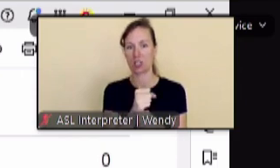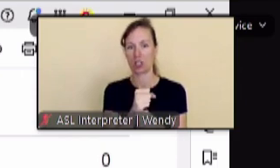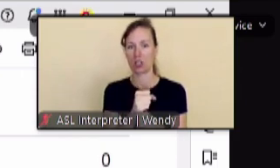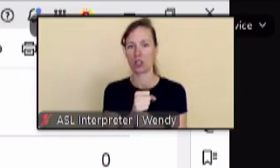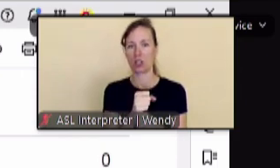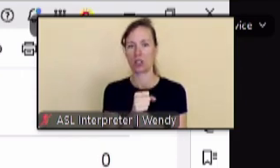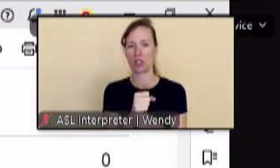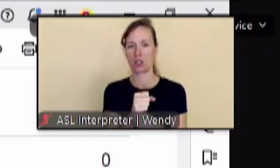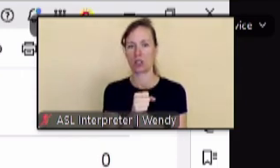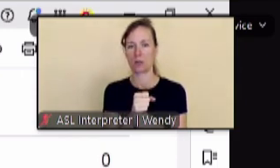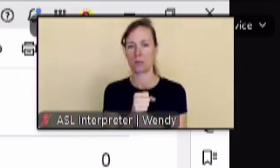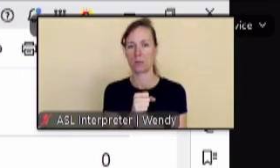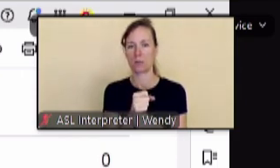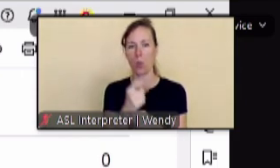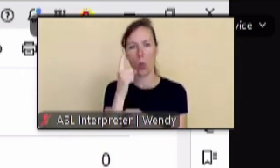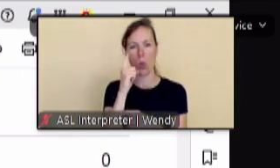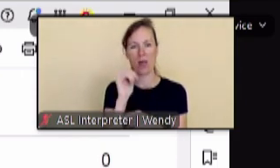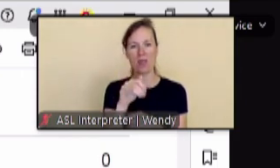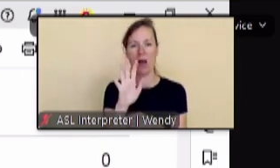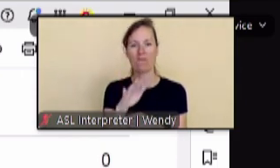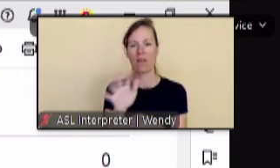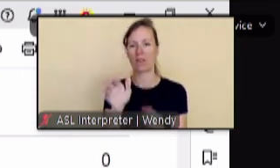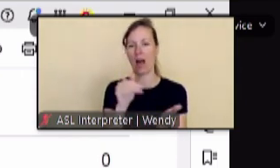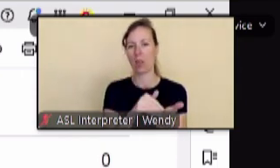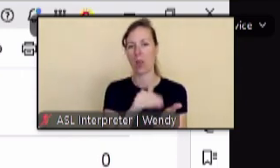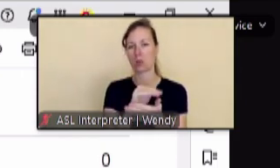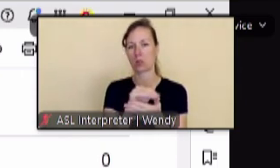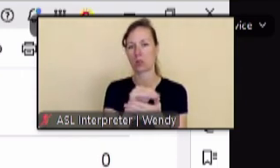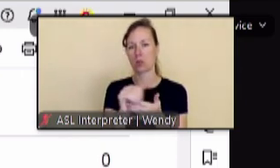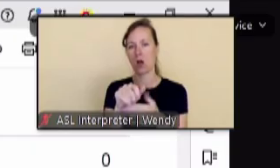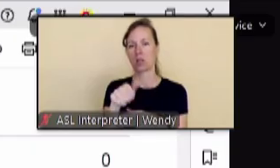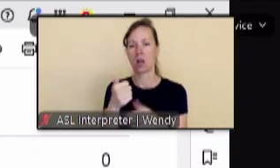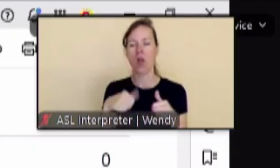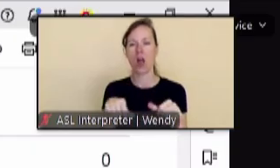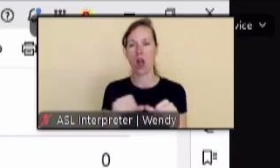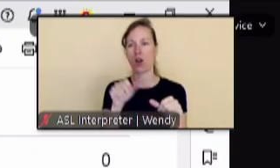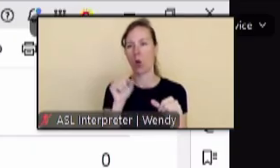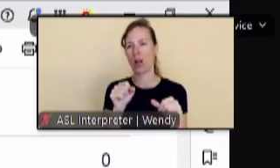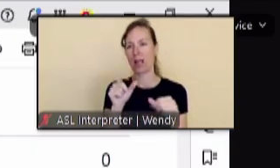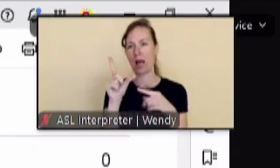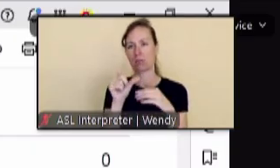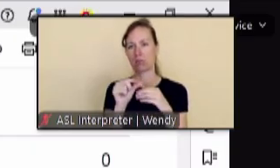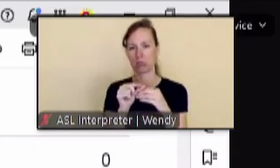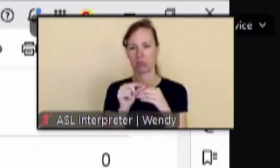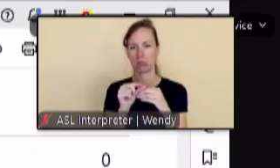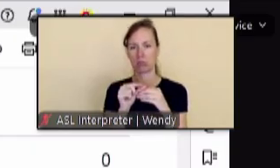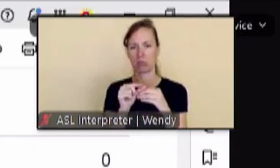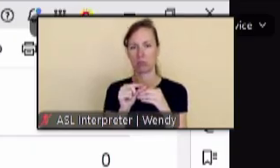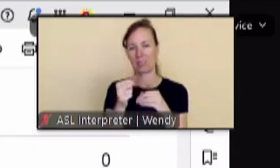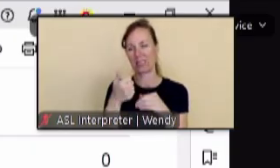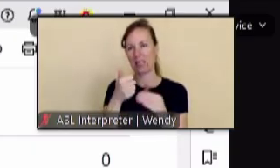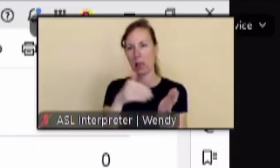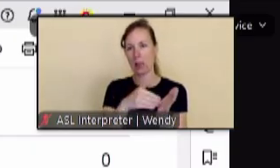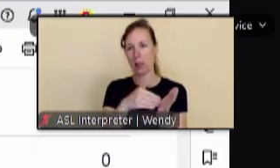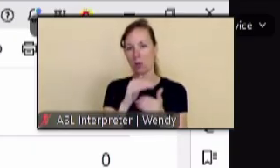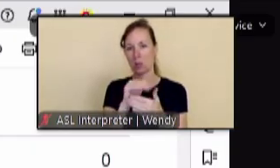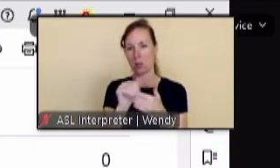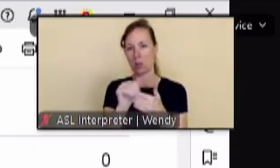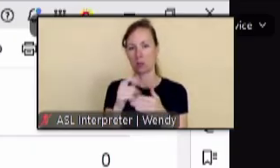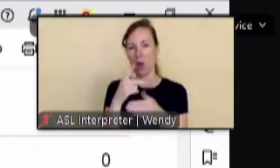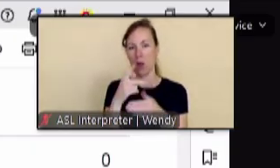$55,000 would be another area that we could trim $10,000. Parks, tools, and equipment, so we're remaining